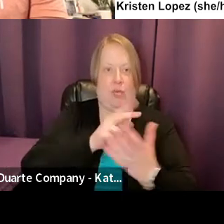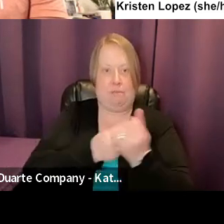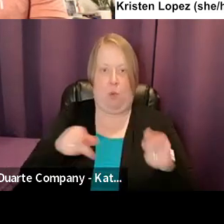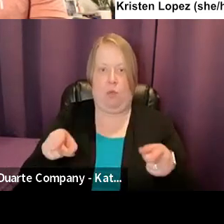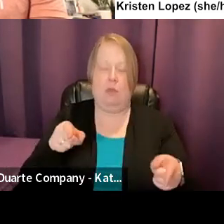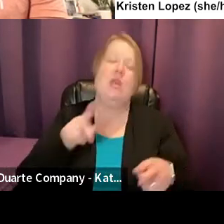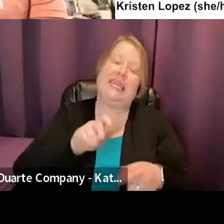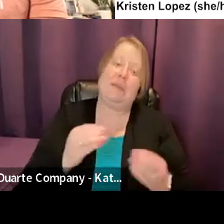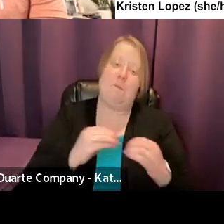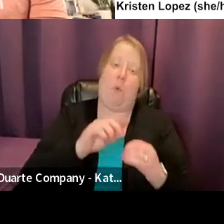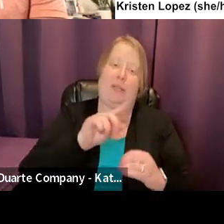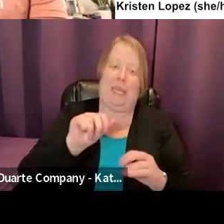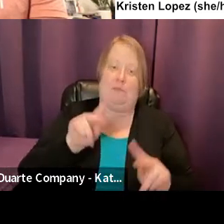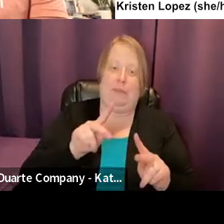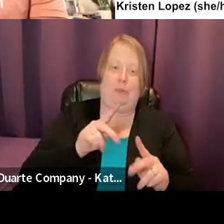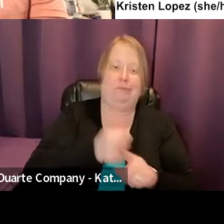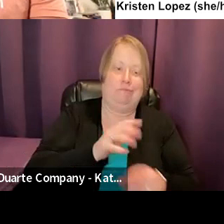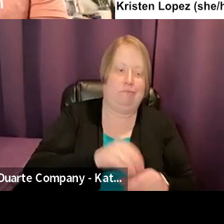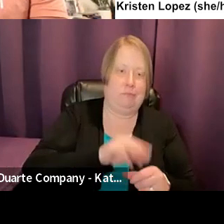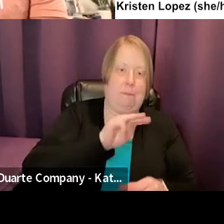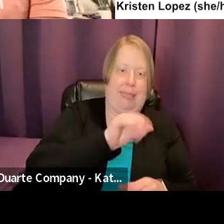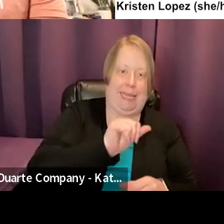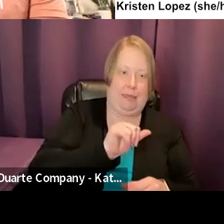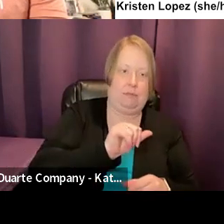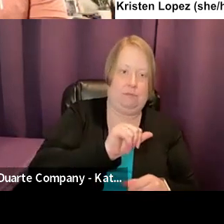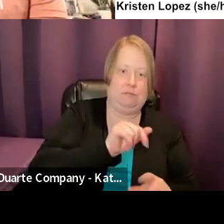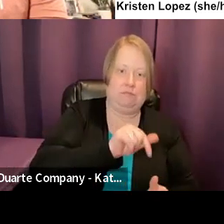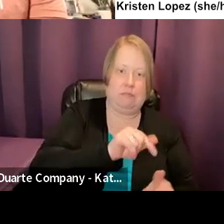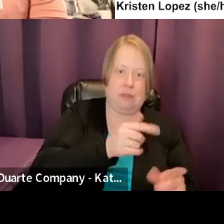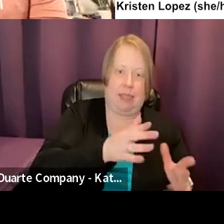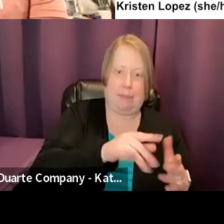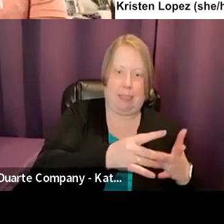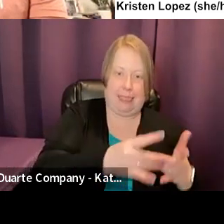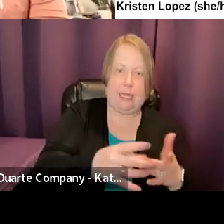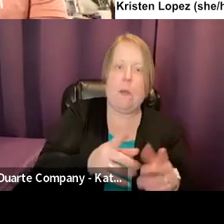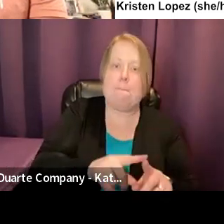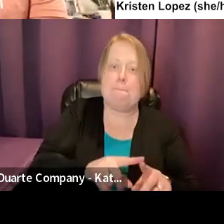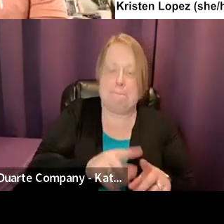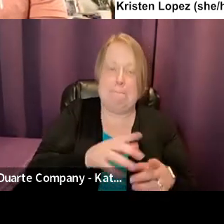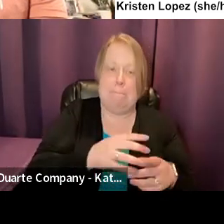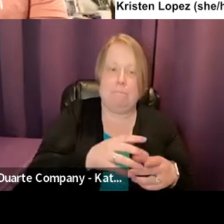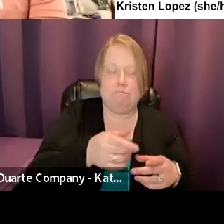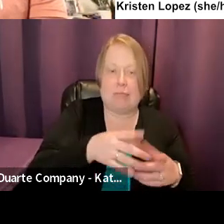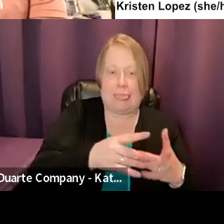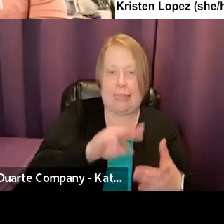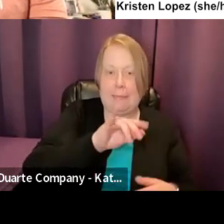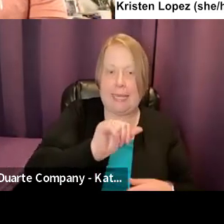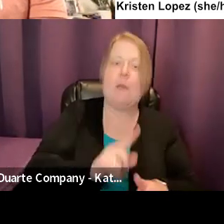media, making media, being the leaders, but we also have to make sure it's